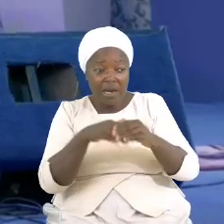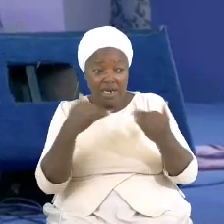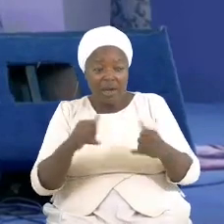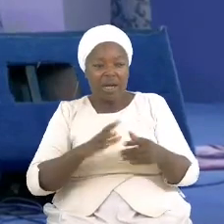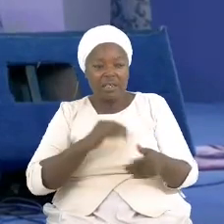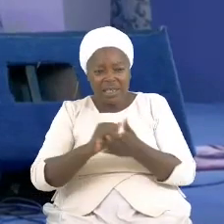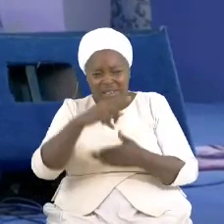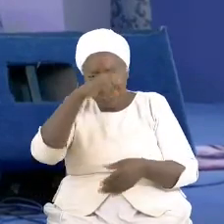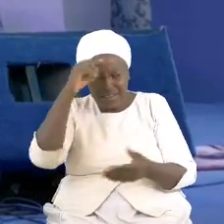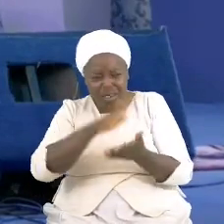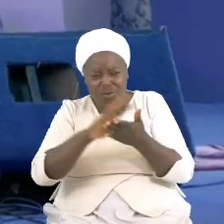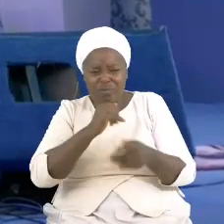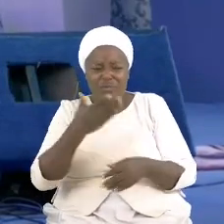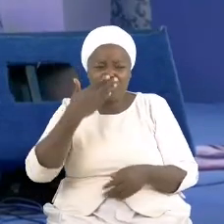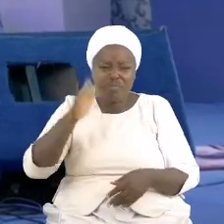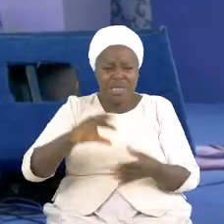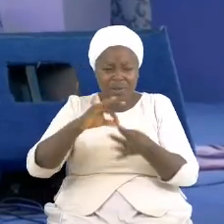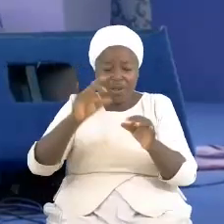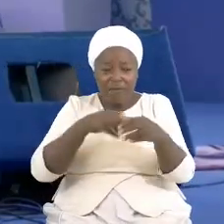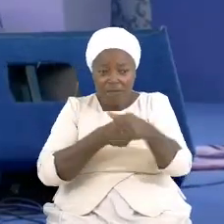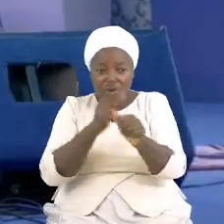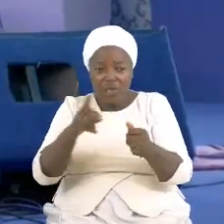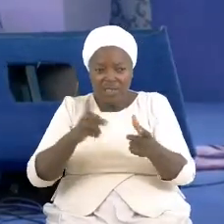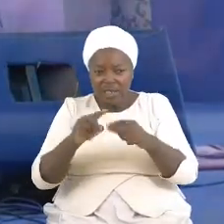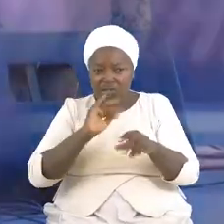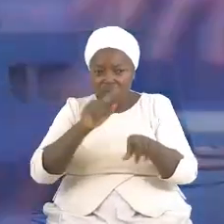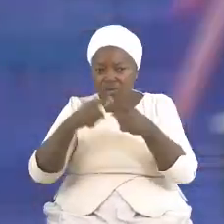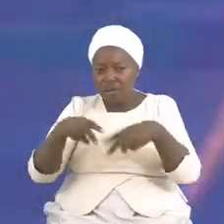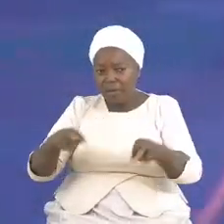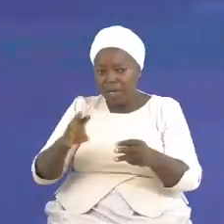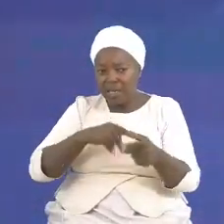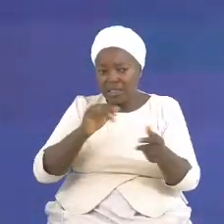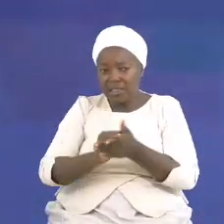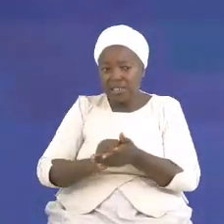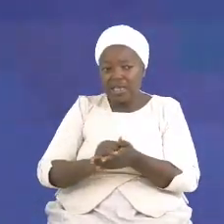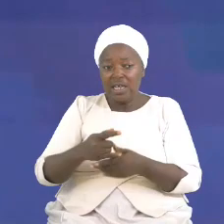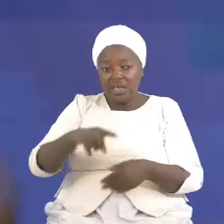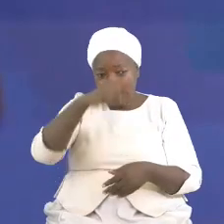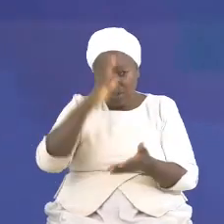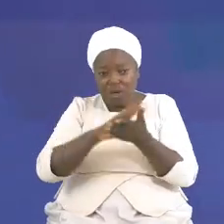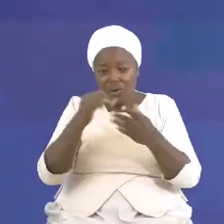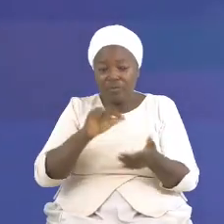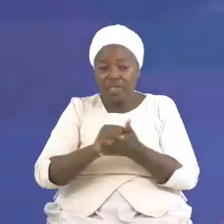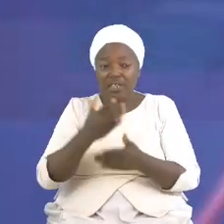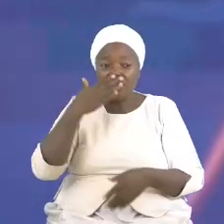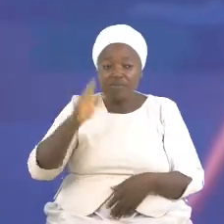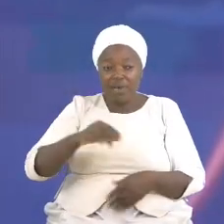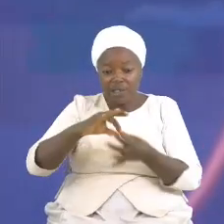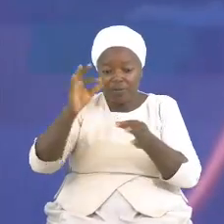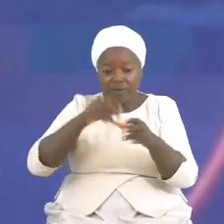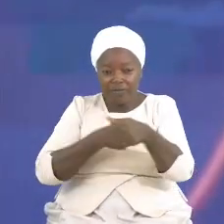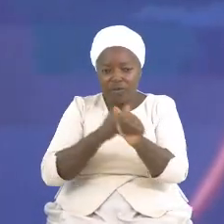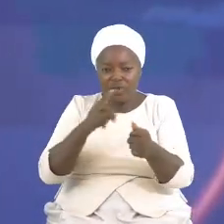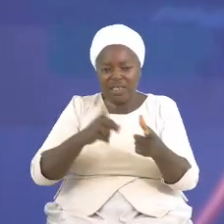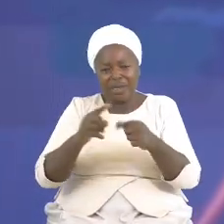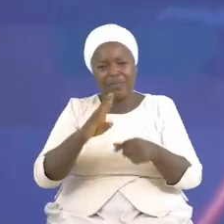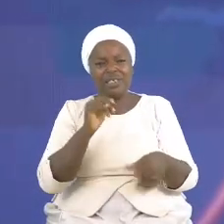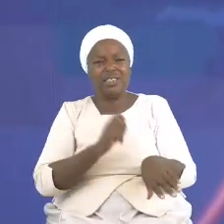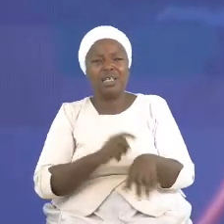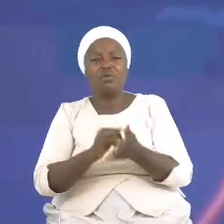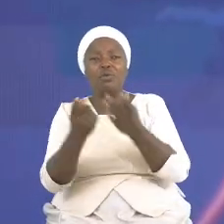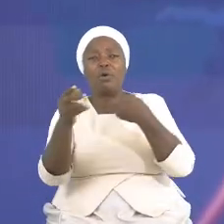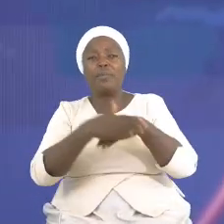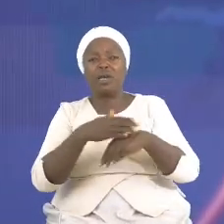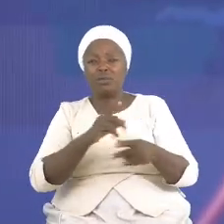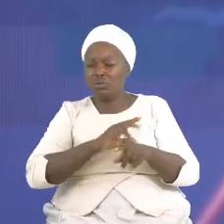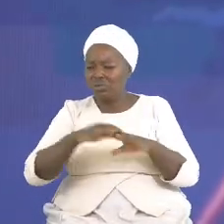follows you. He's going to the market. And that shadow of evil spirit follows you. And by the time you come back, you don't see